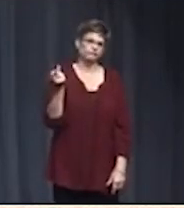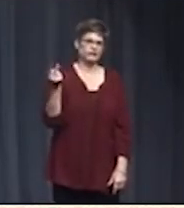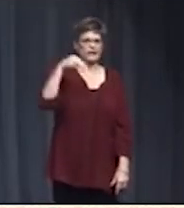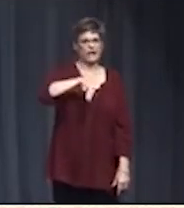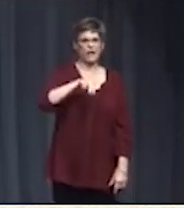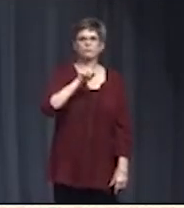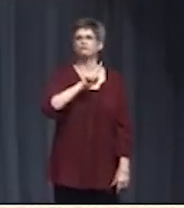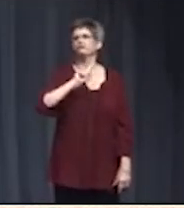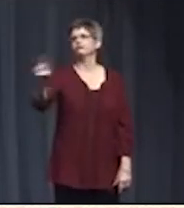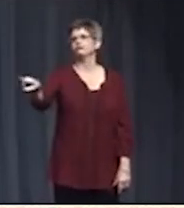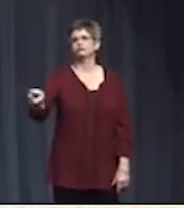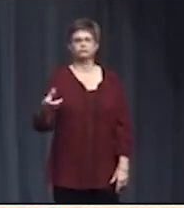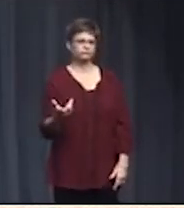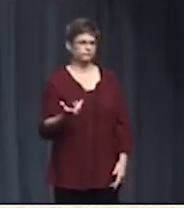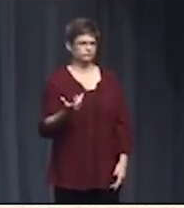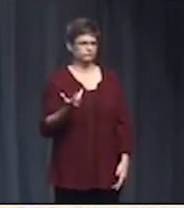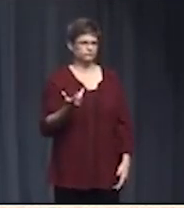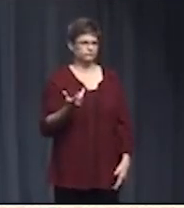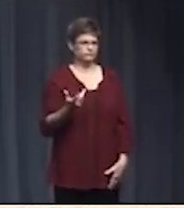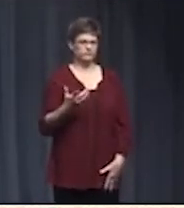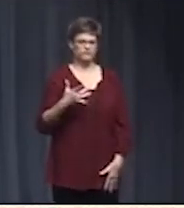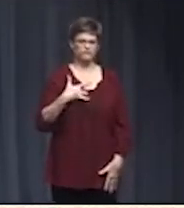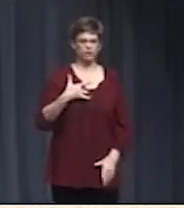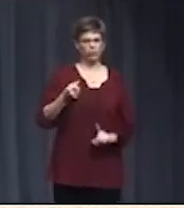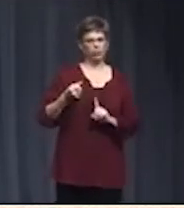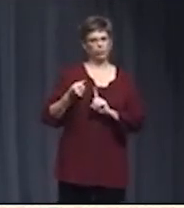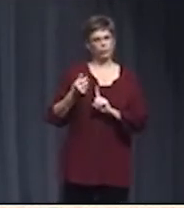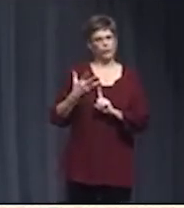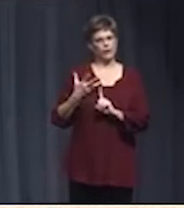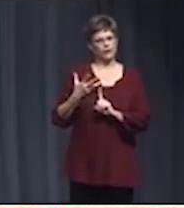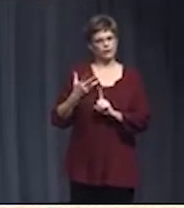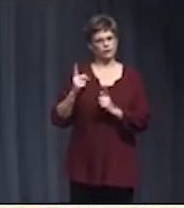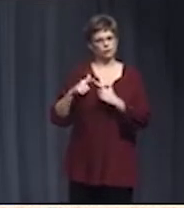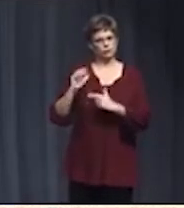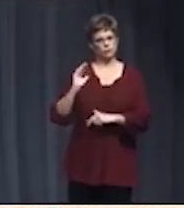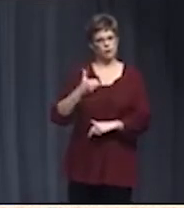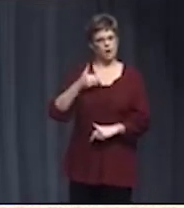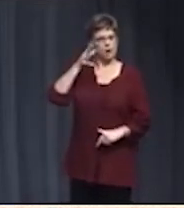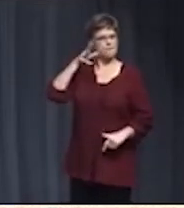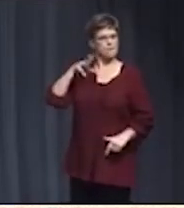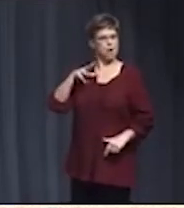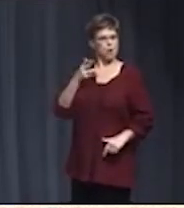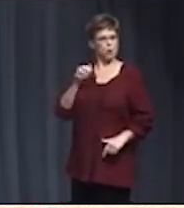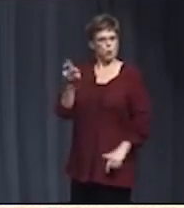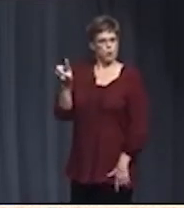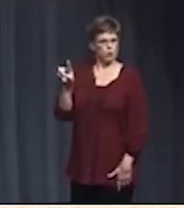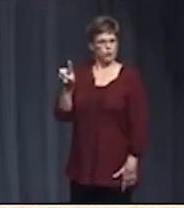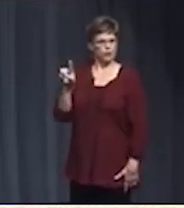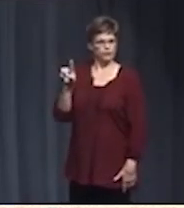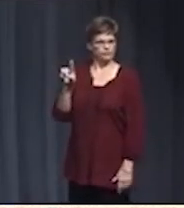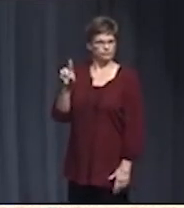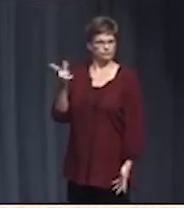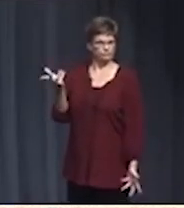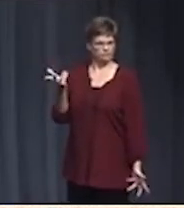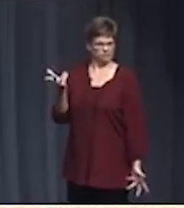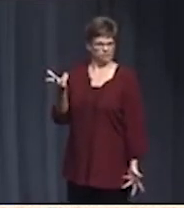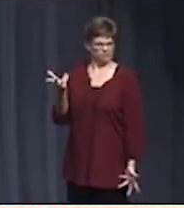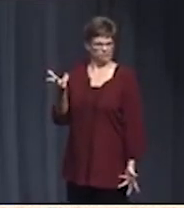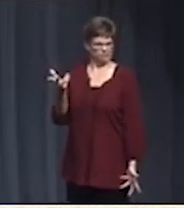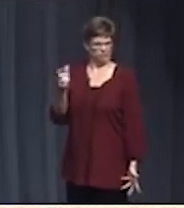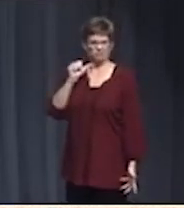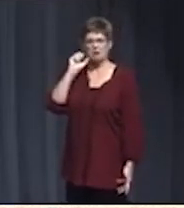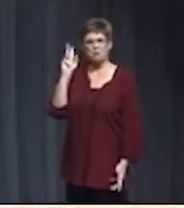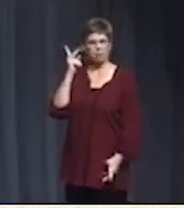It is something that we find somewhat threatening to our testosterone levels. Sorry. It's not